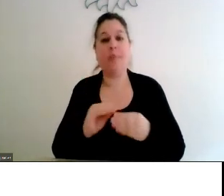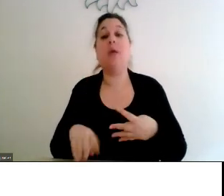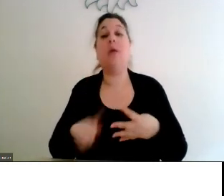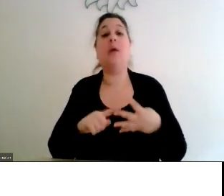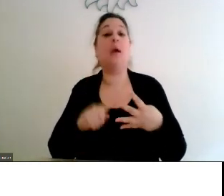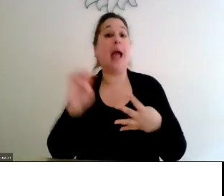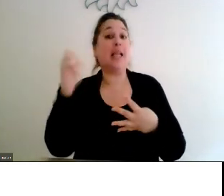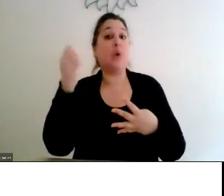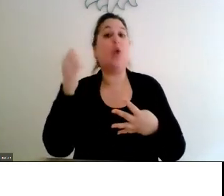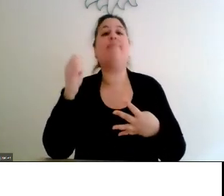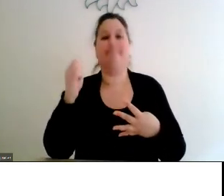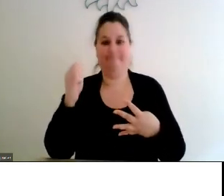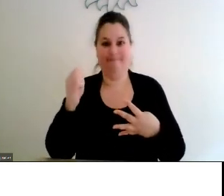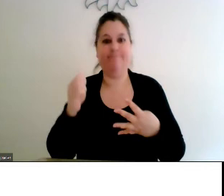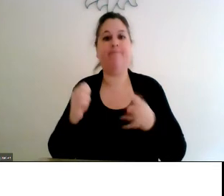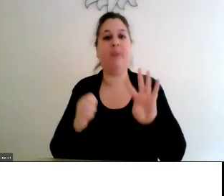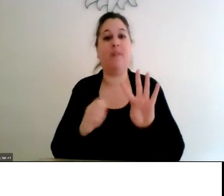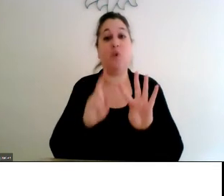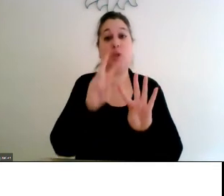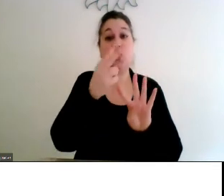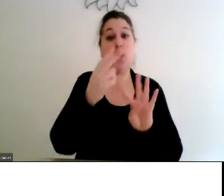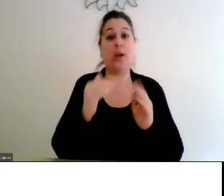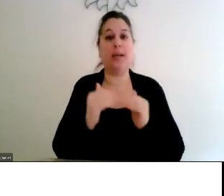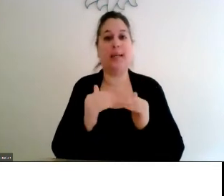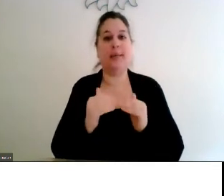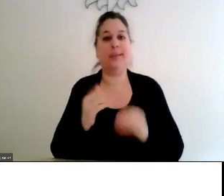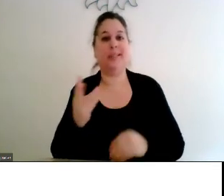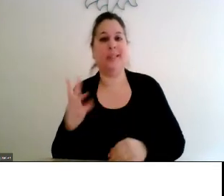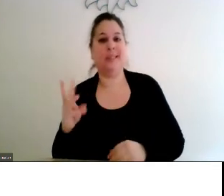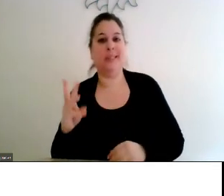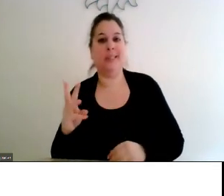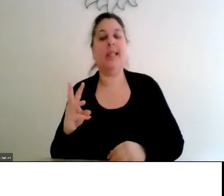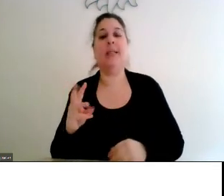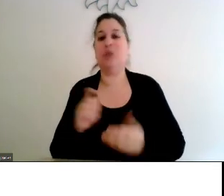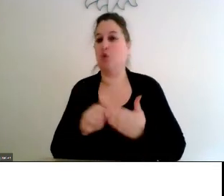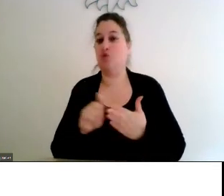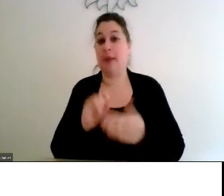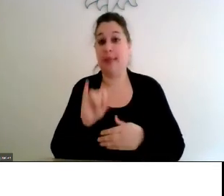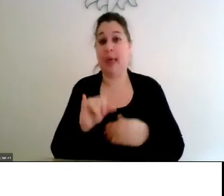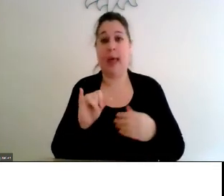squared makes 16. Bring everything else down.